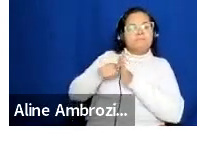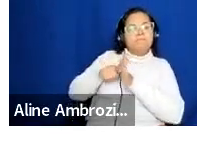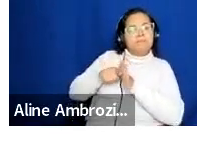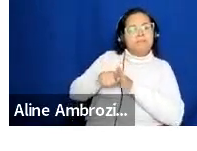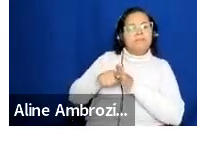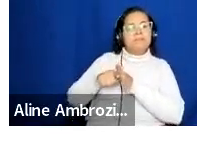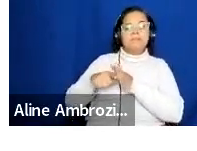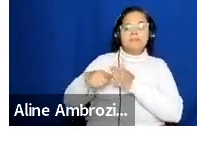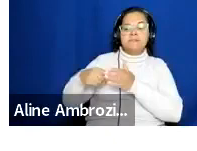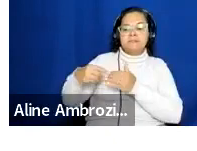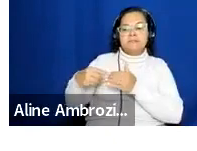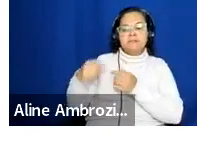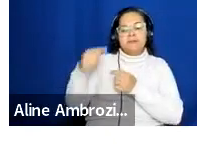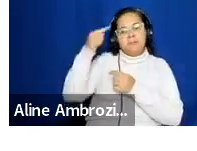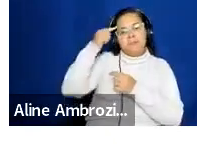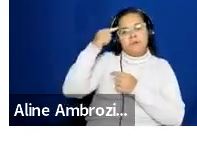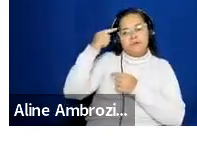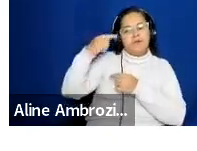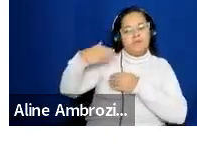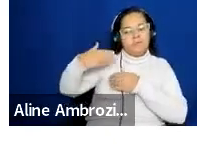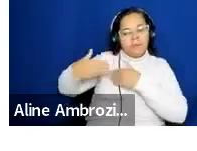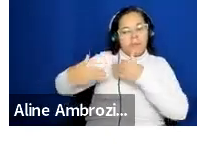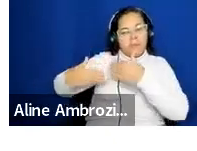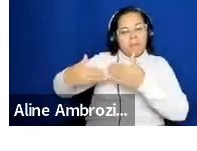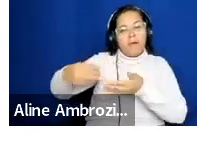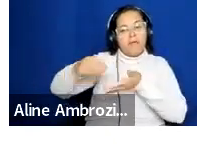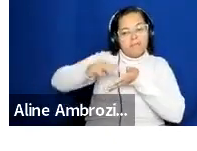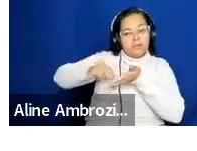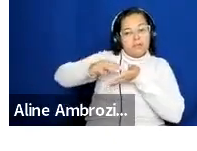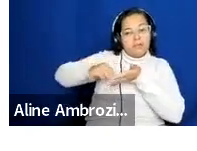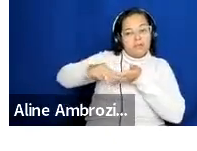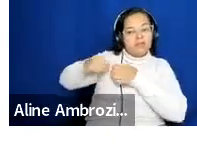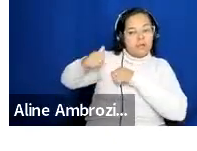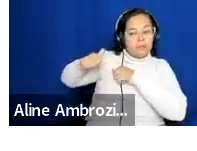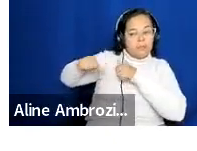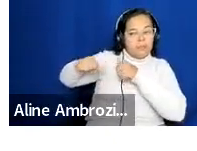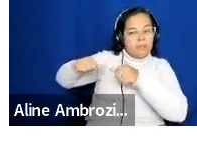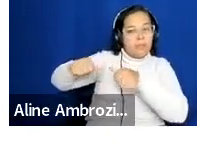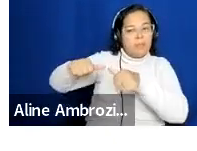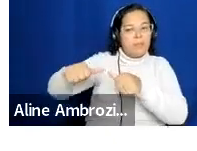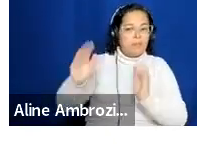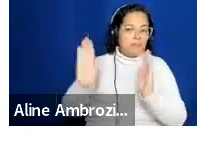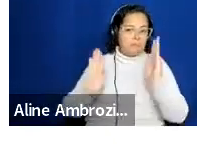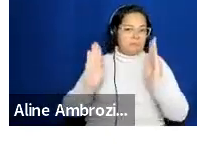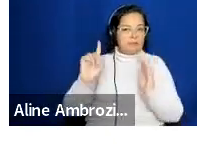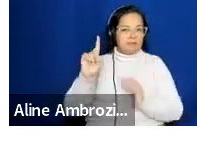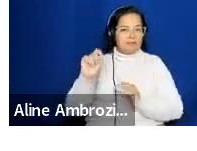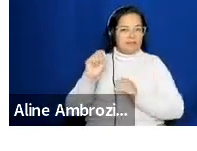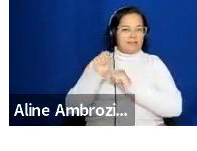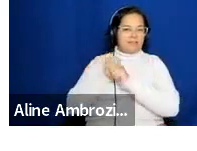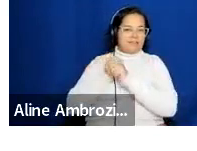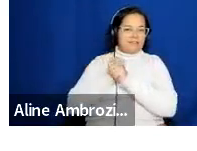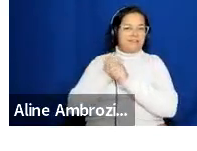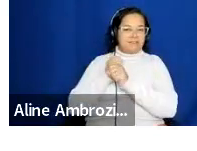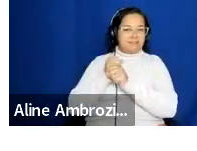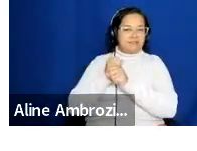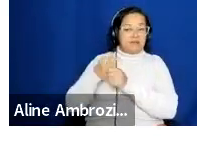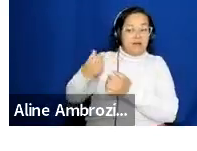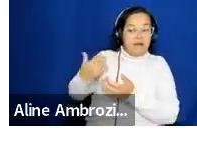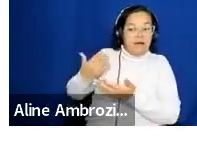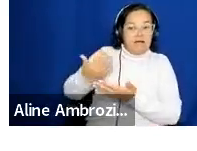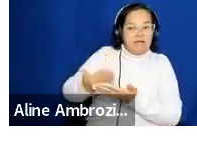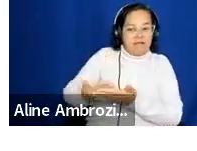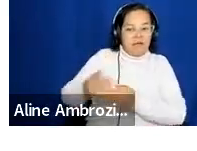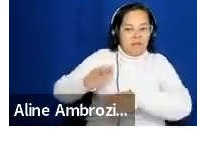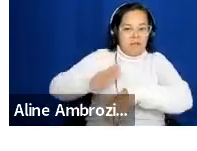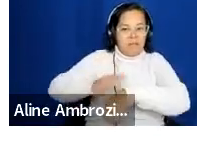change in the course of 10 years before his, up to his death in 1934. And